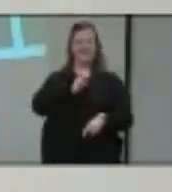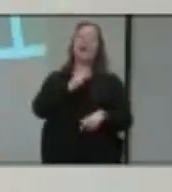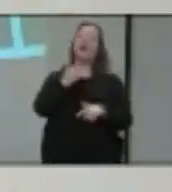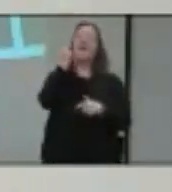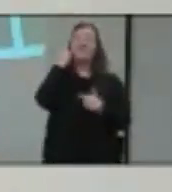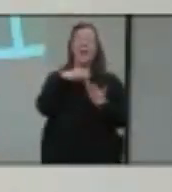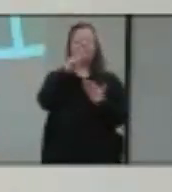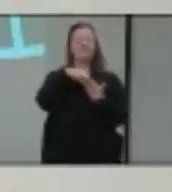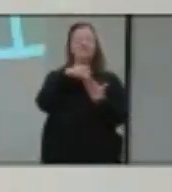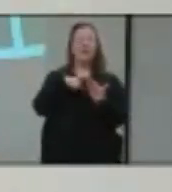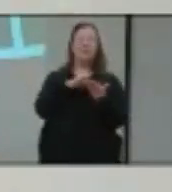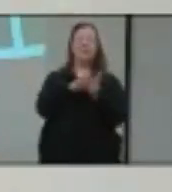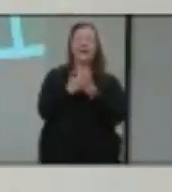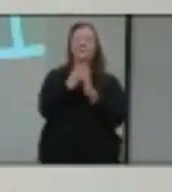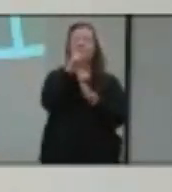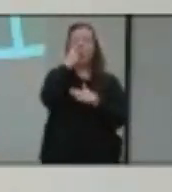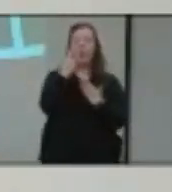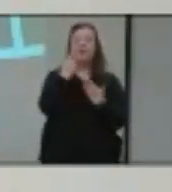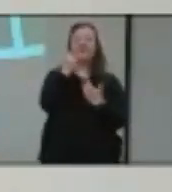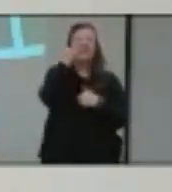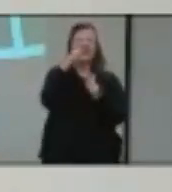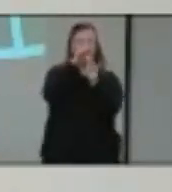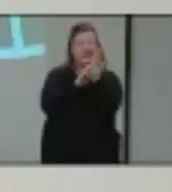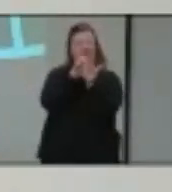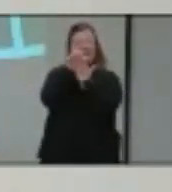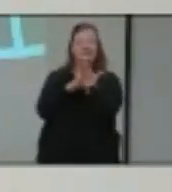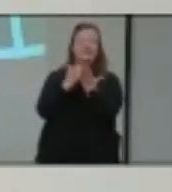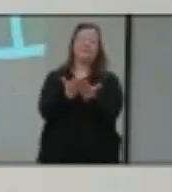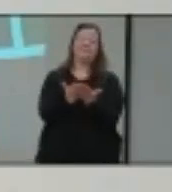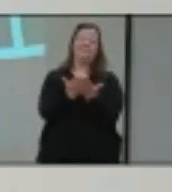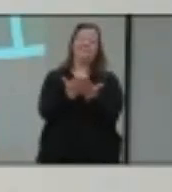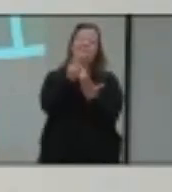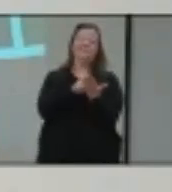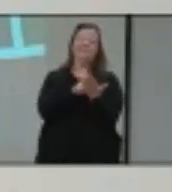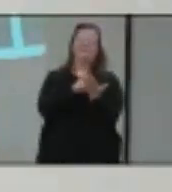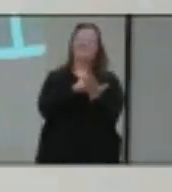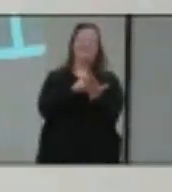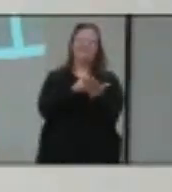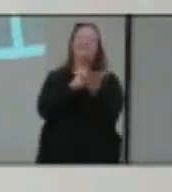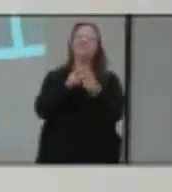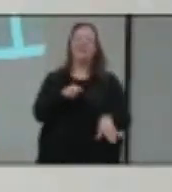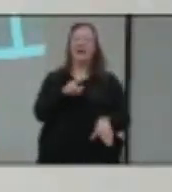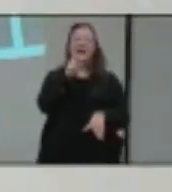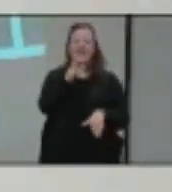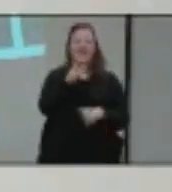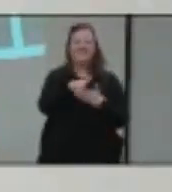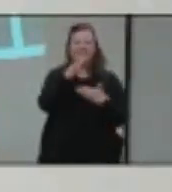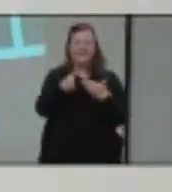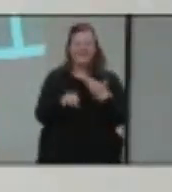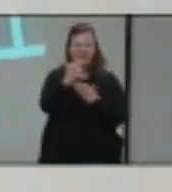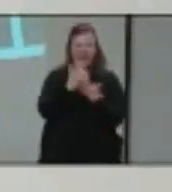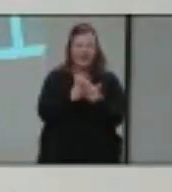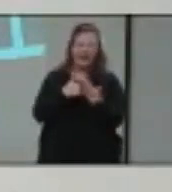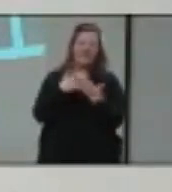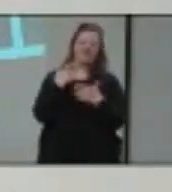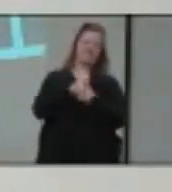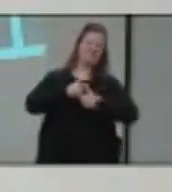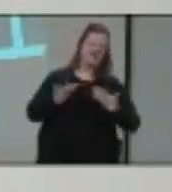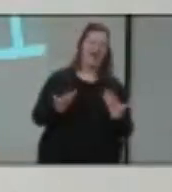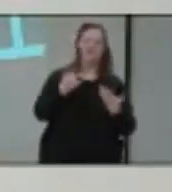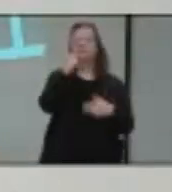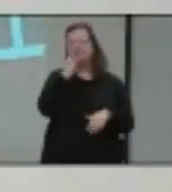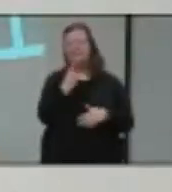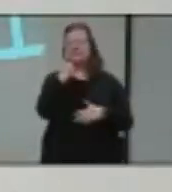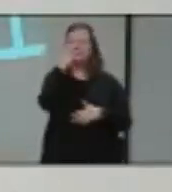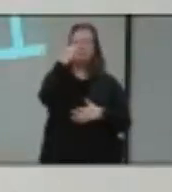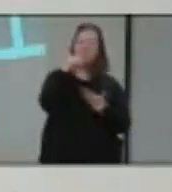easily, especially chapter books. I find myself unable to complete a full chapter before getting tired, bored, sleepy,